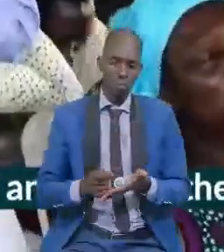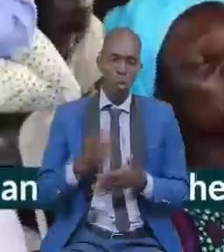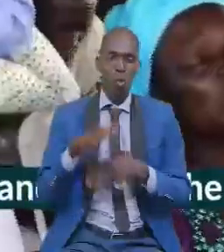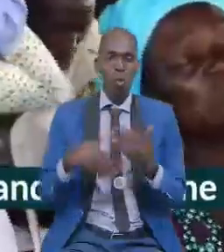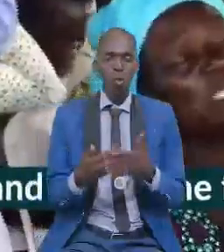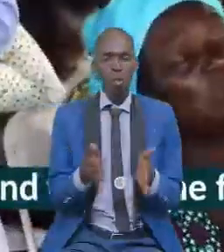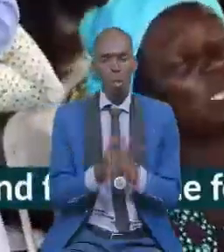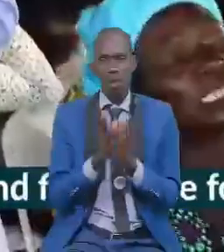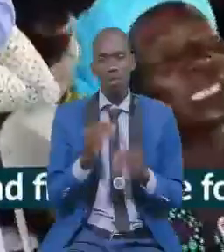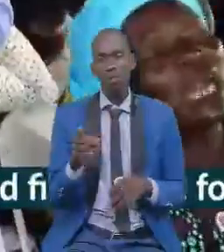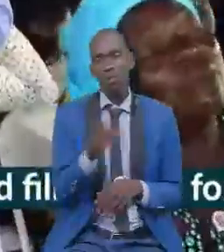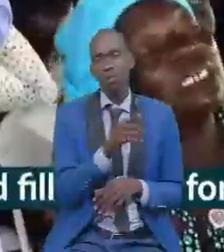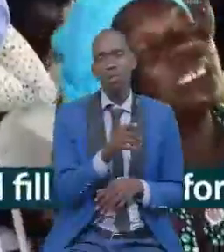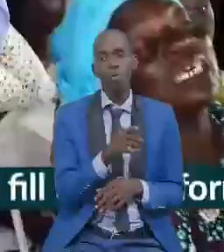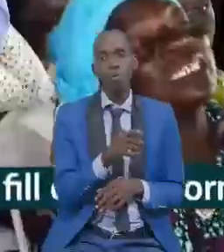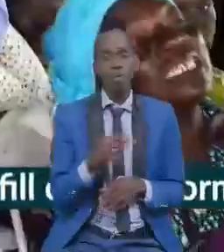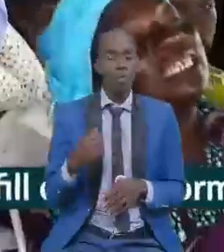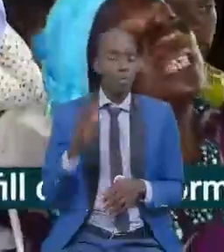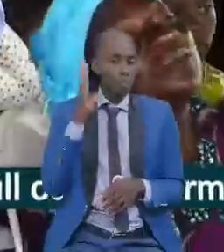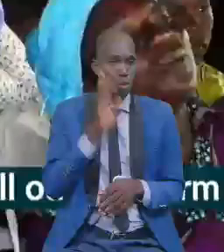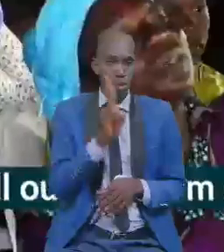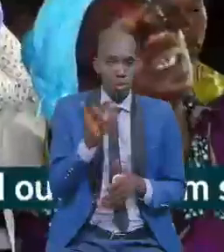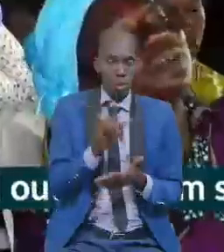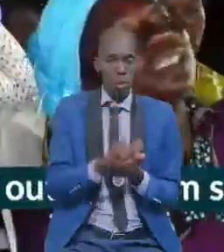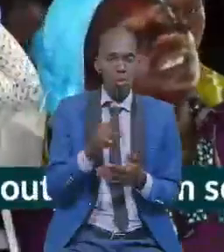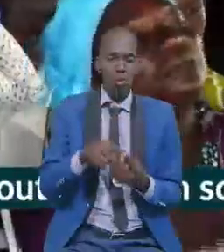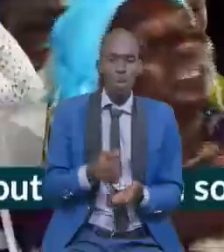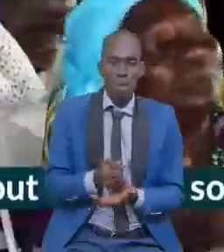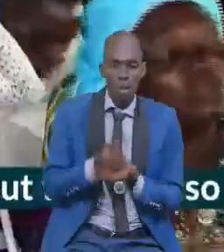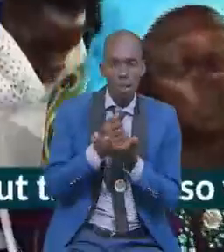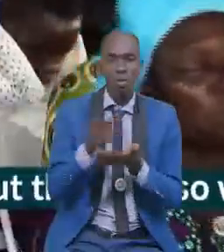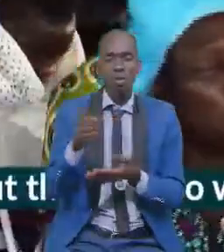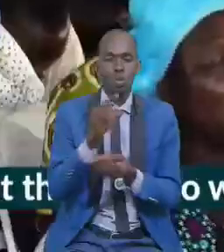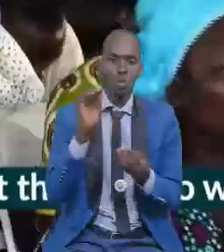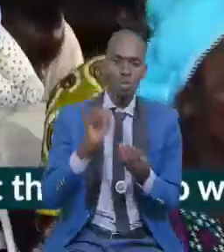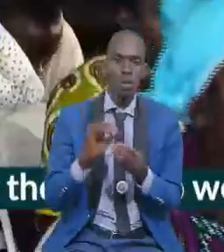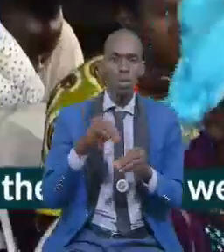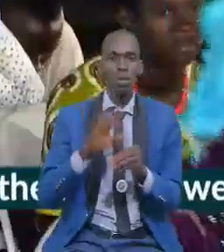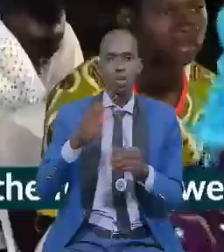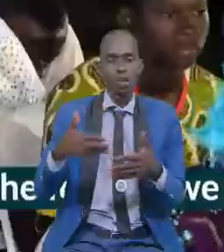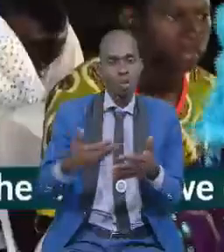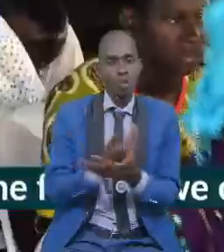That will help us to assist you further in your new walk with Christ.